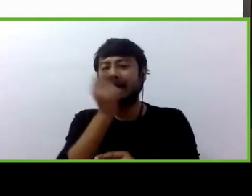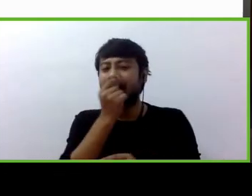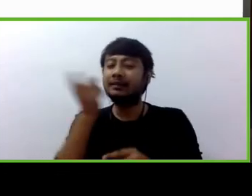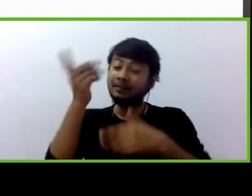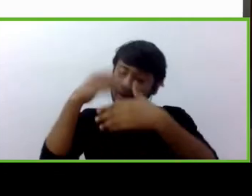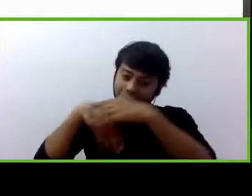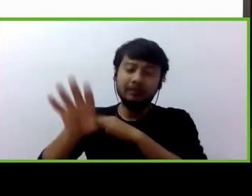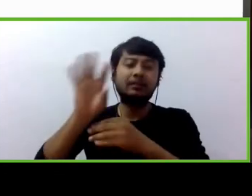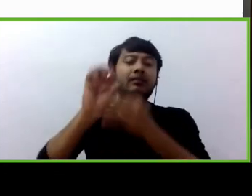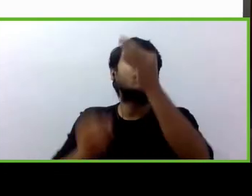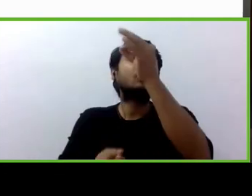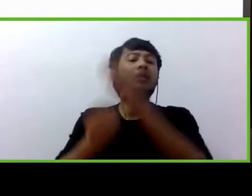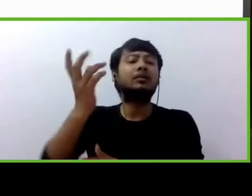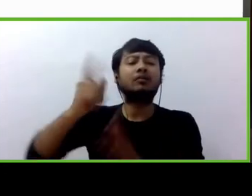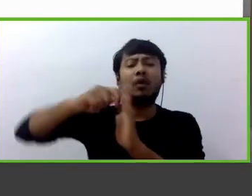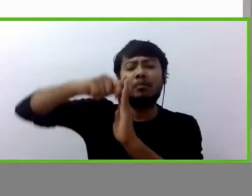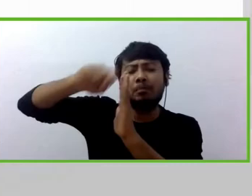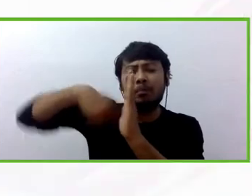Madras.